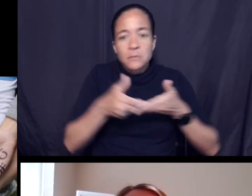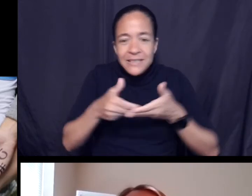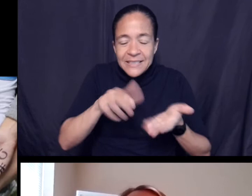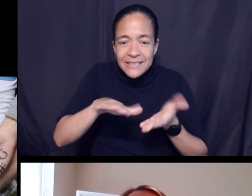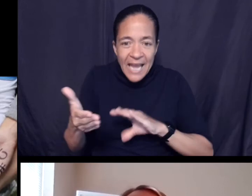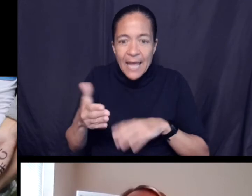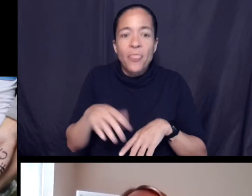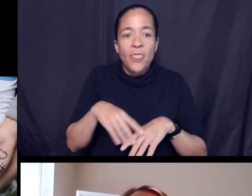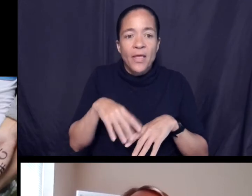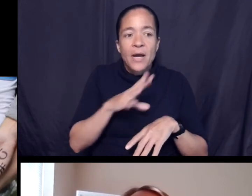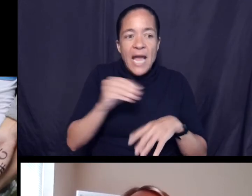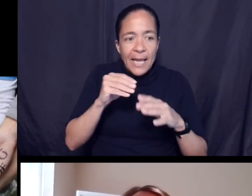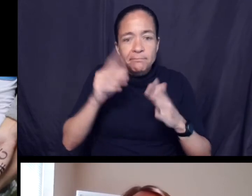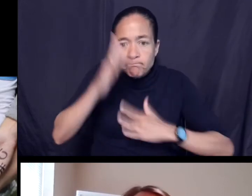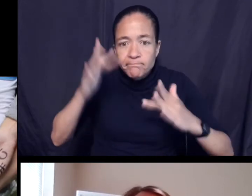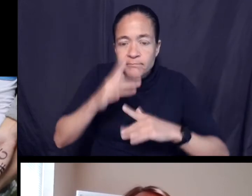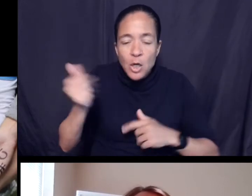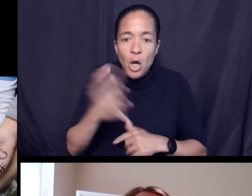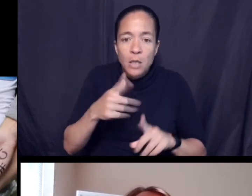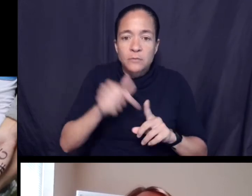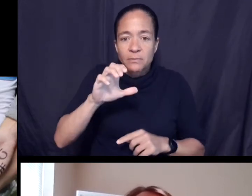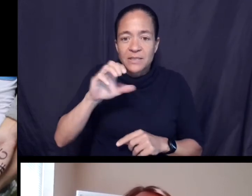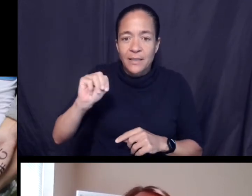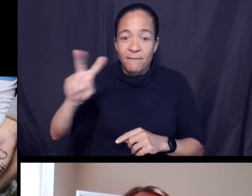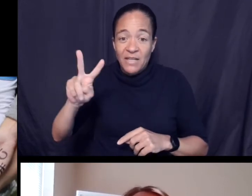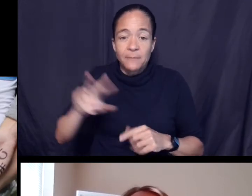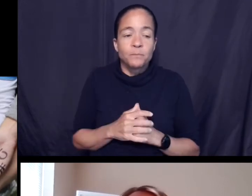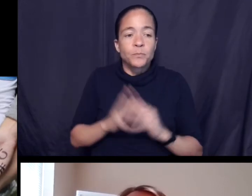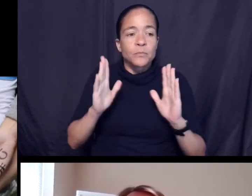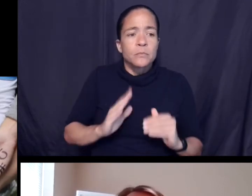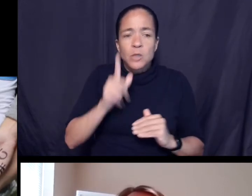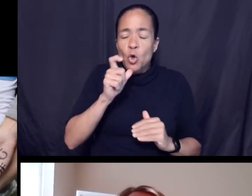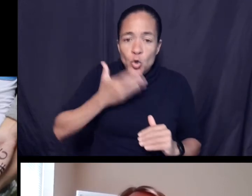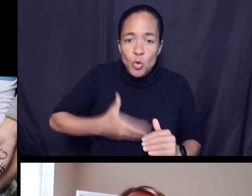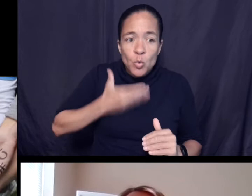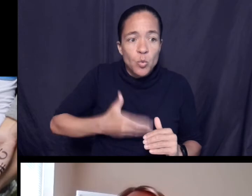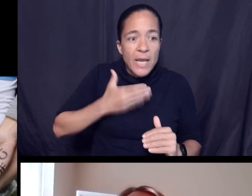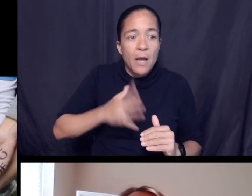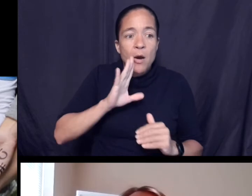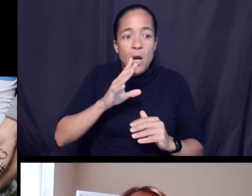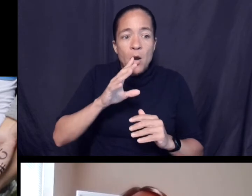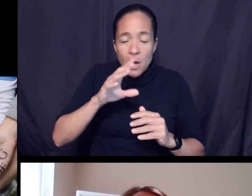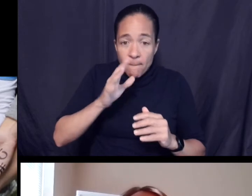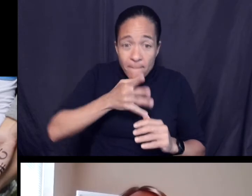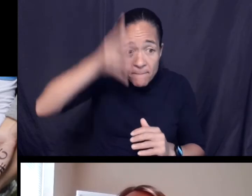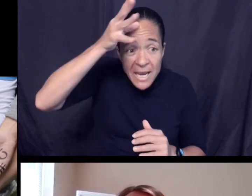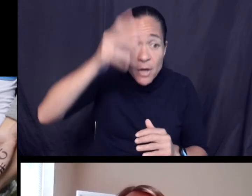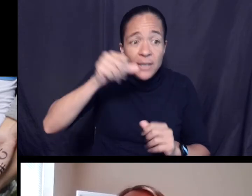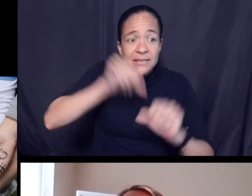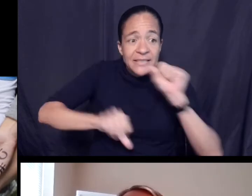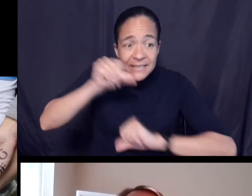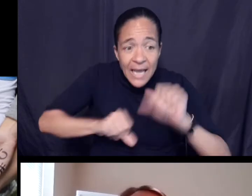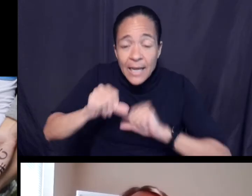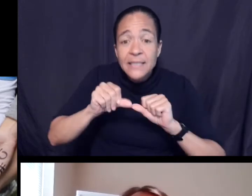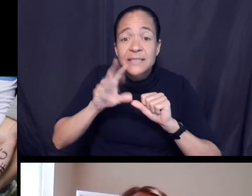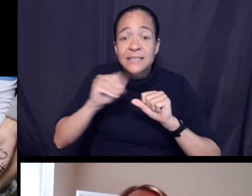CMV. And who we are, we're parents, scientists, and activists guided by leadership, passion, innovation, excellence, and integrity.